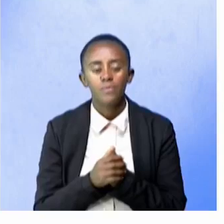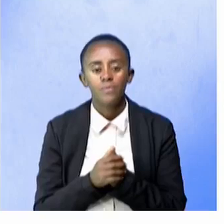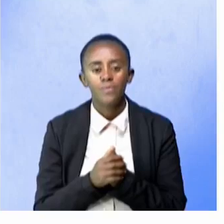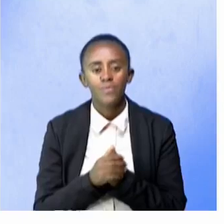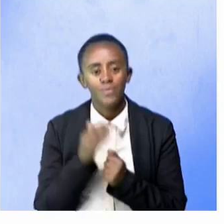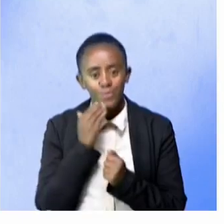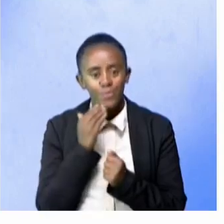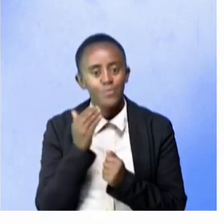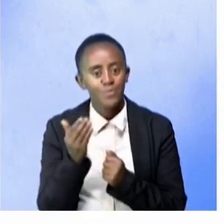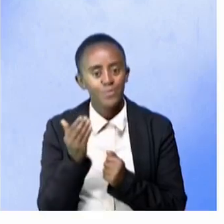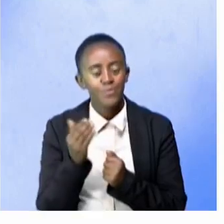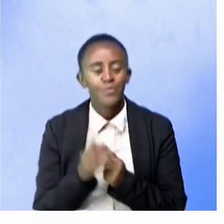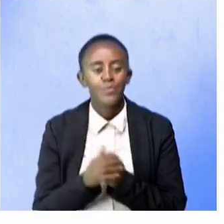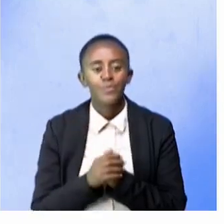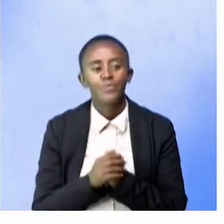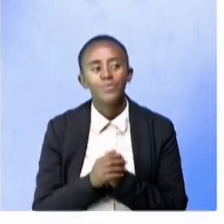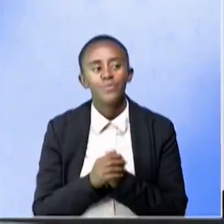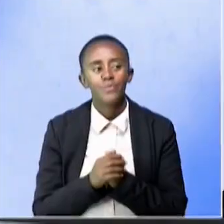Good.